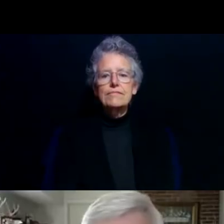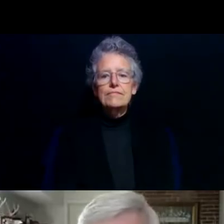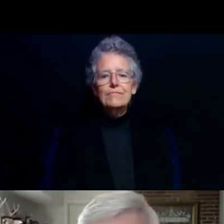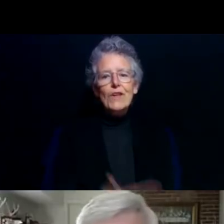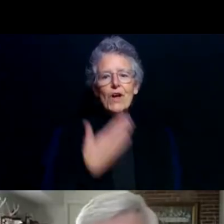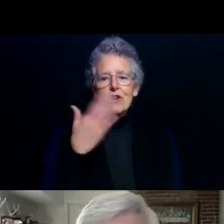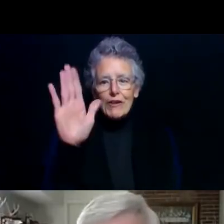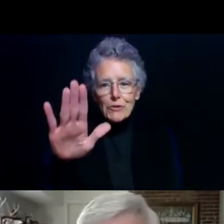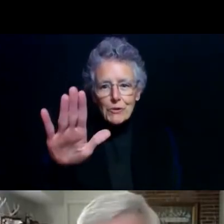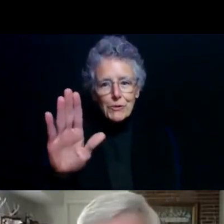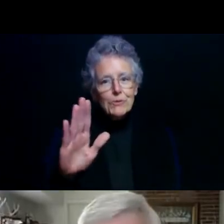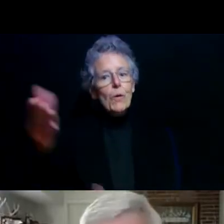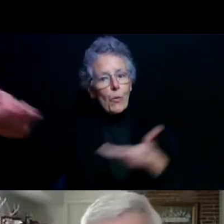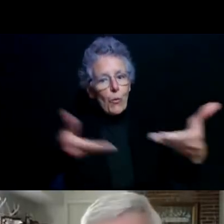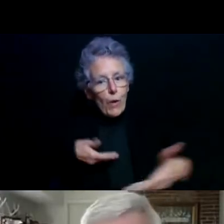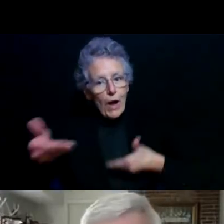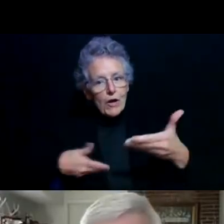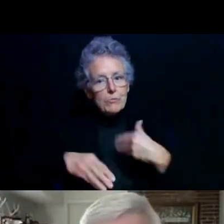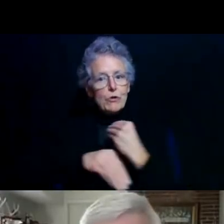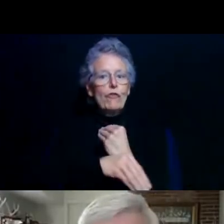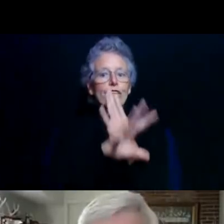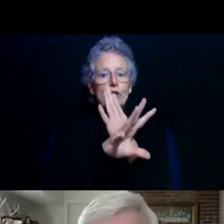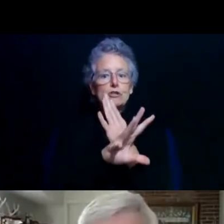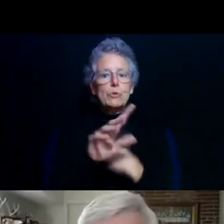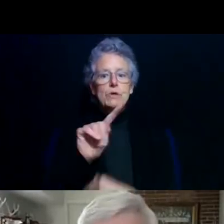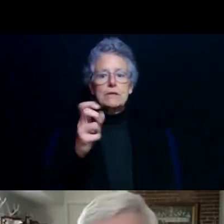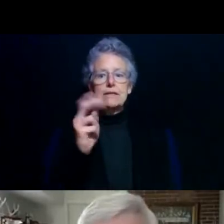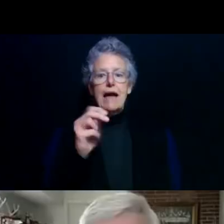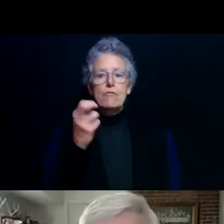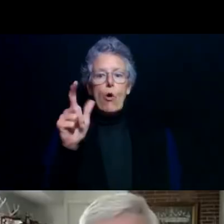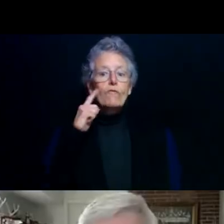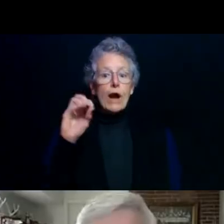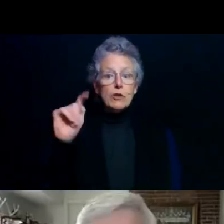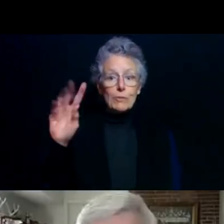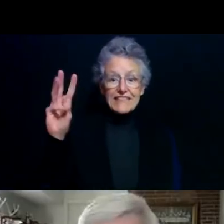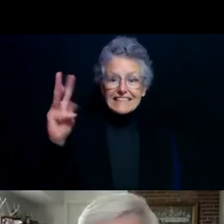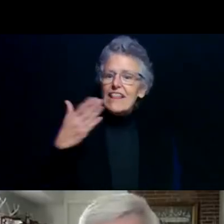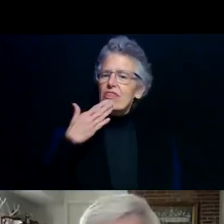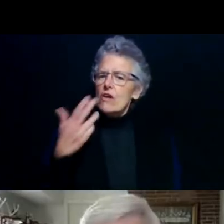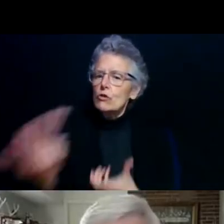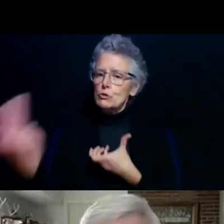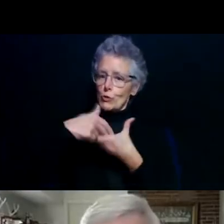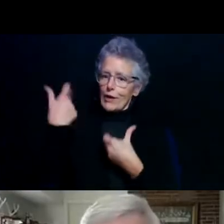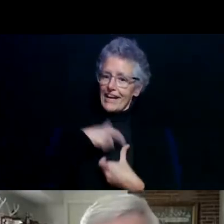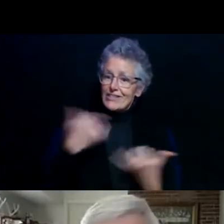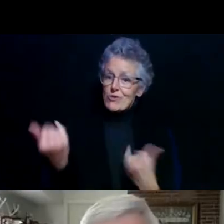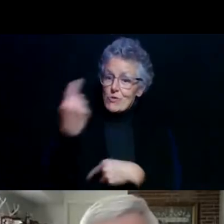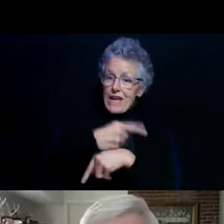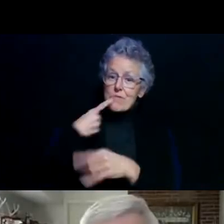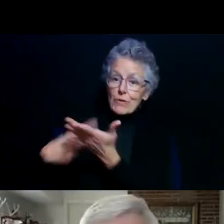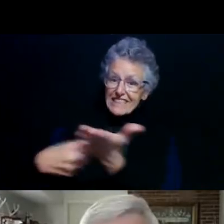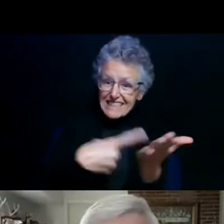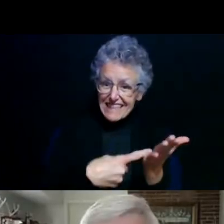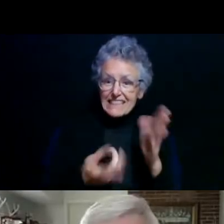Good afternoon, and welcome to the virtual town hall for October 16th. Thank you for joining us. Today we'll be discussing